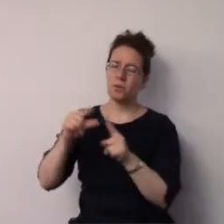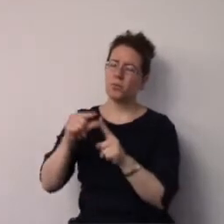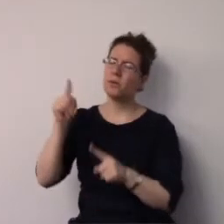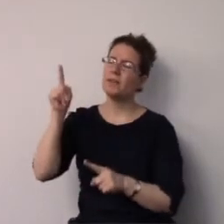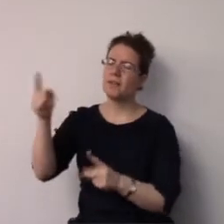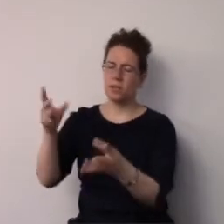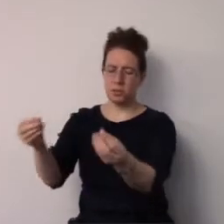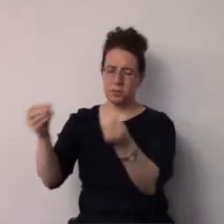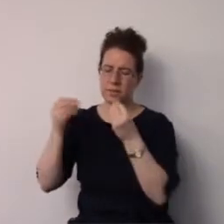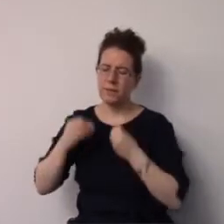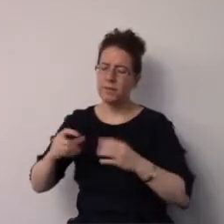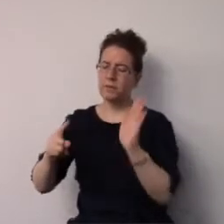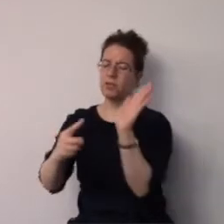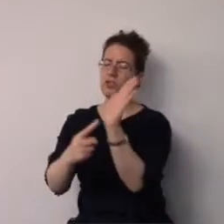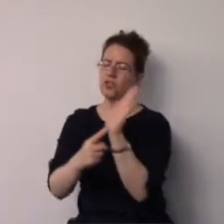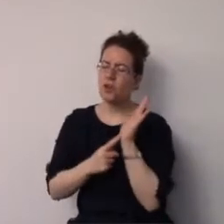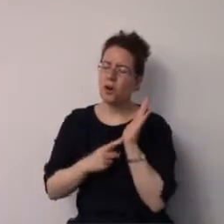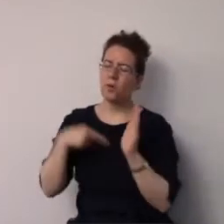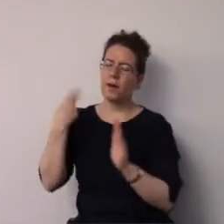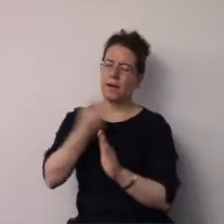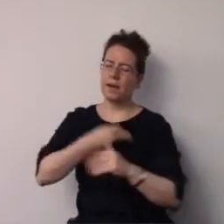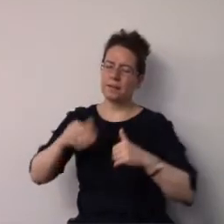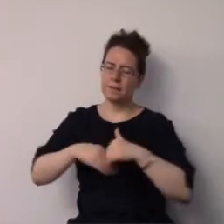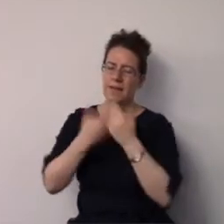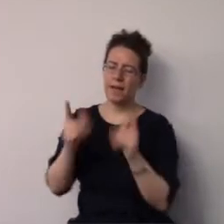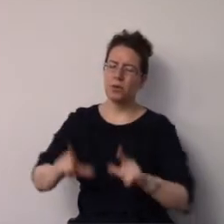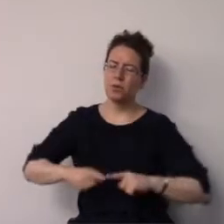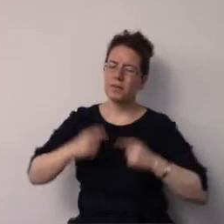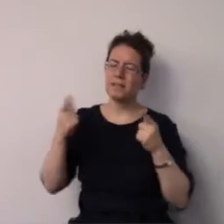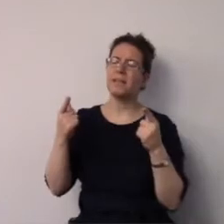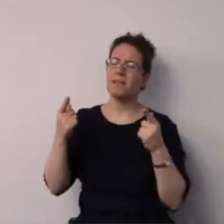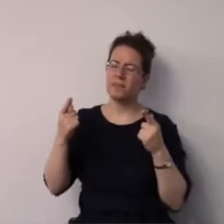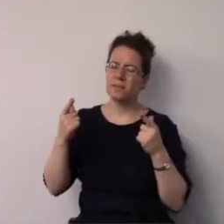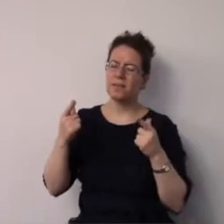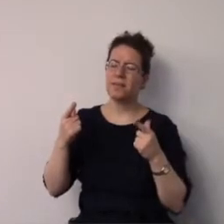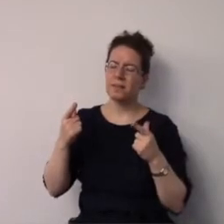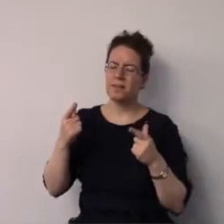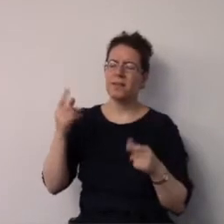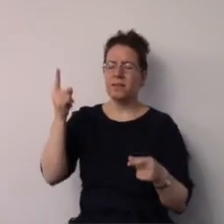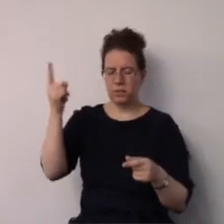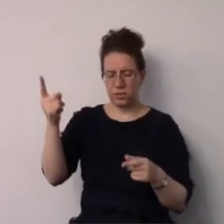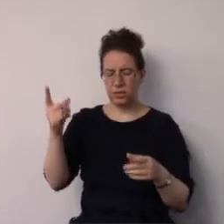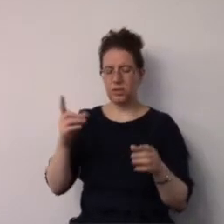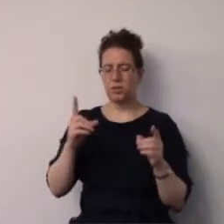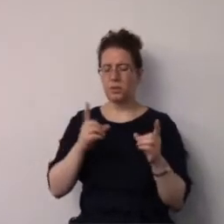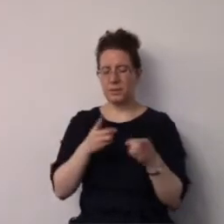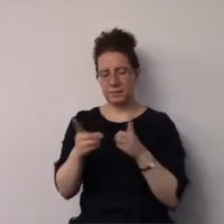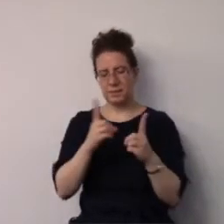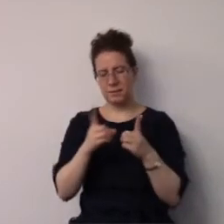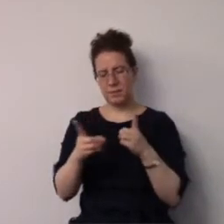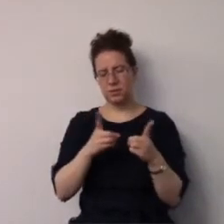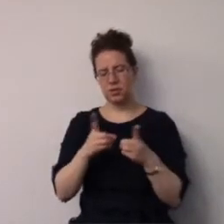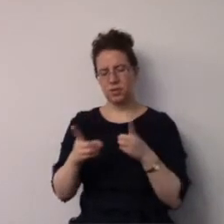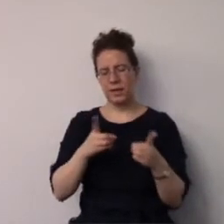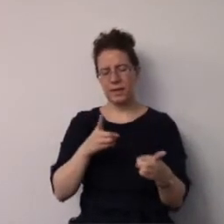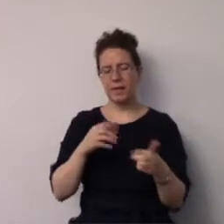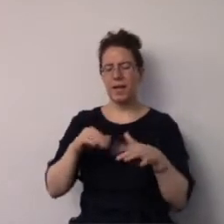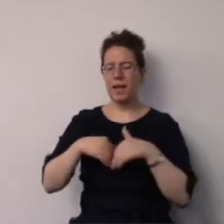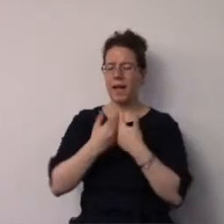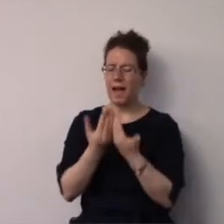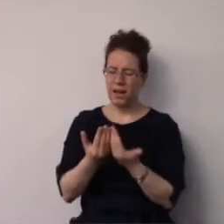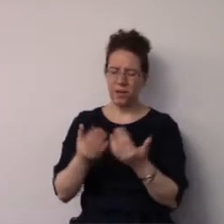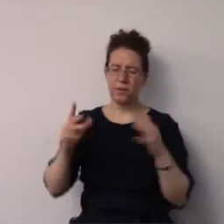flesh, you taught us how to pray. You said our spirit, your spirit is willing, but your flesh is